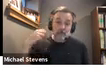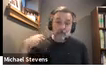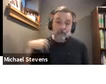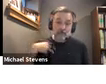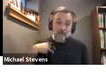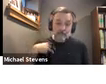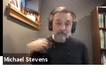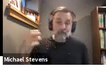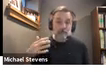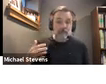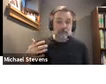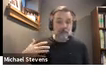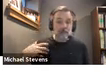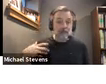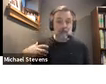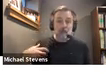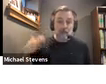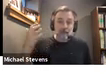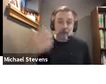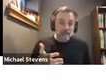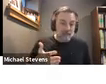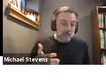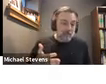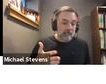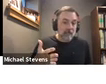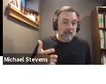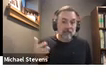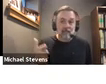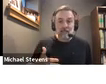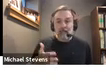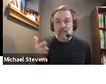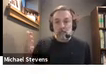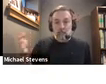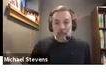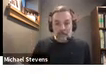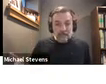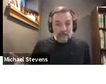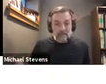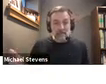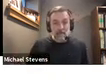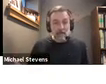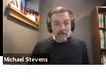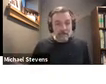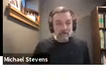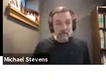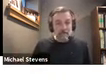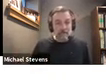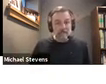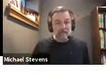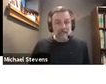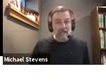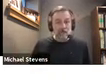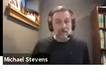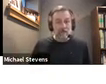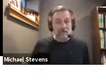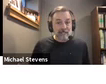I, at translated, we're going to talk about one of the projects we're working on and then an actual product that has come out of that project.